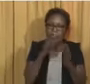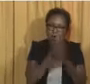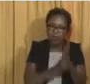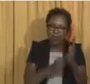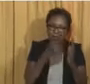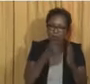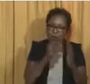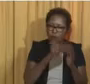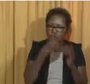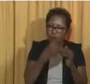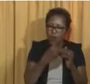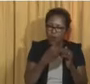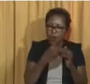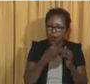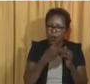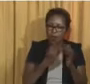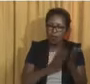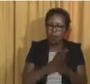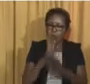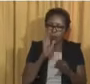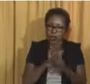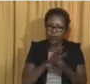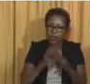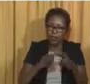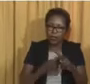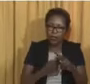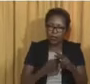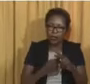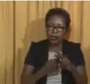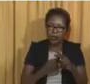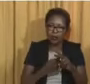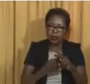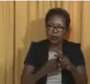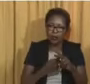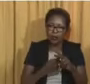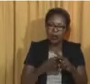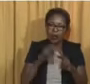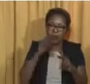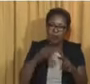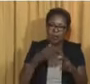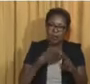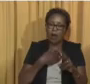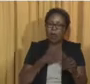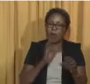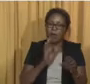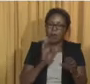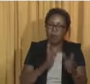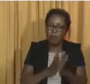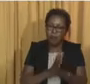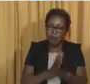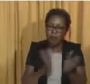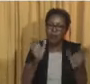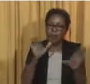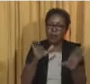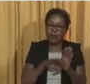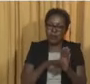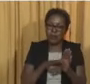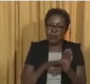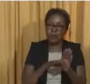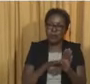popular initiative route requires, first, there must be public participation throughout the amendment process